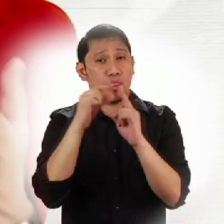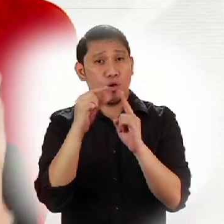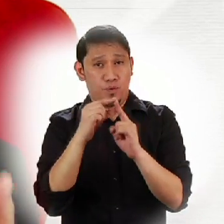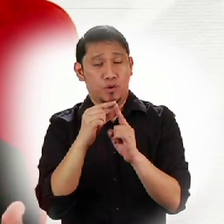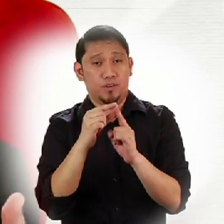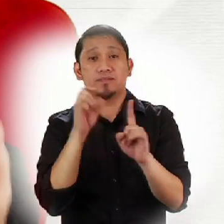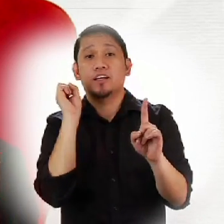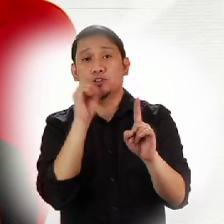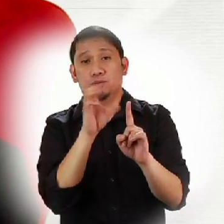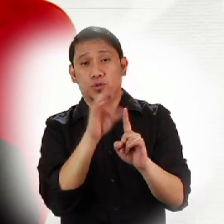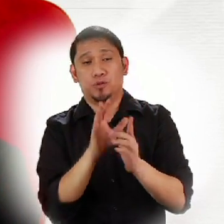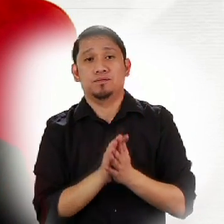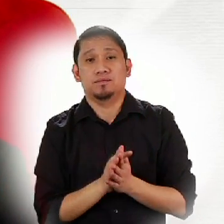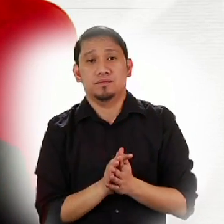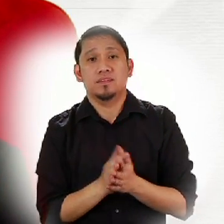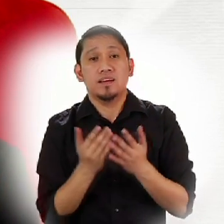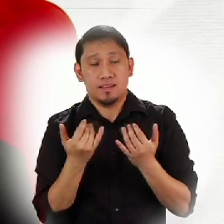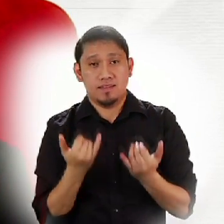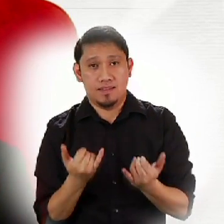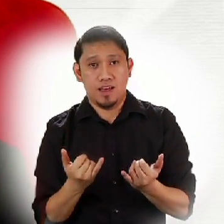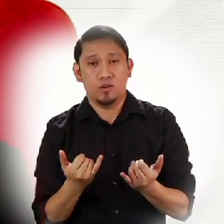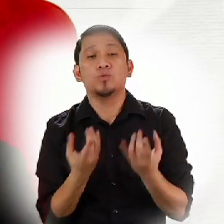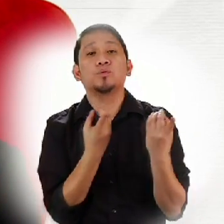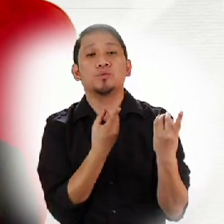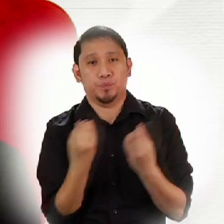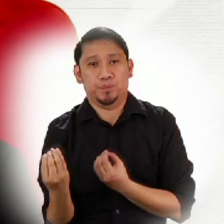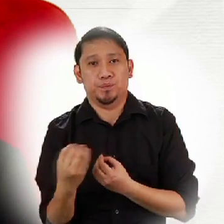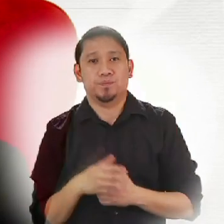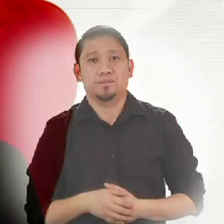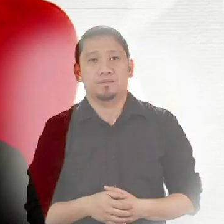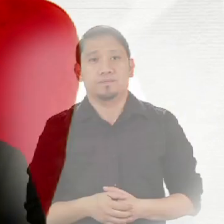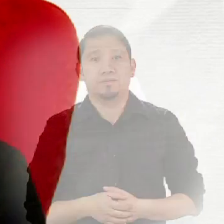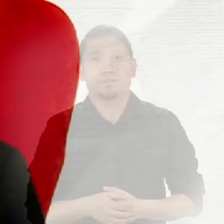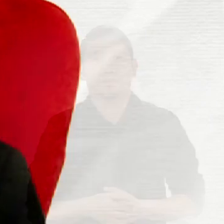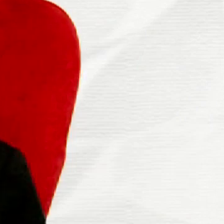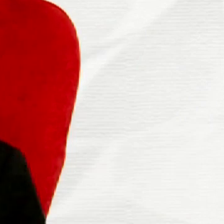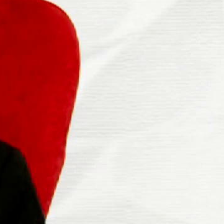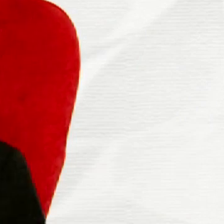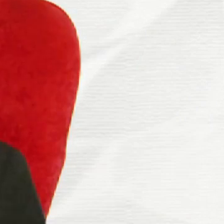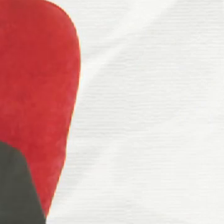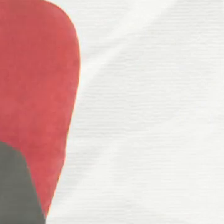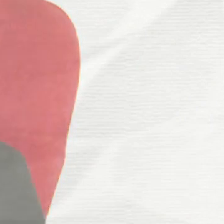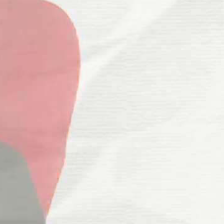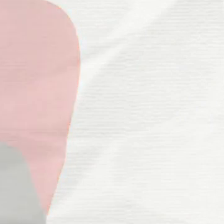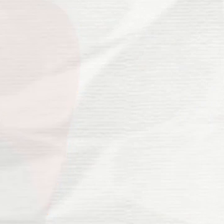The word has been exposed. Let us now fulfill it.